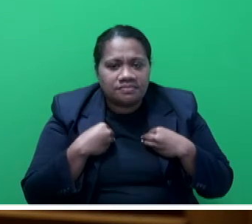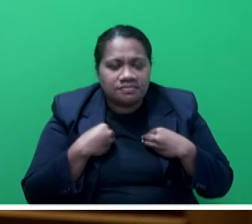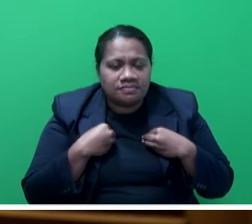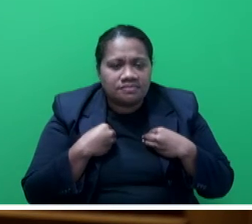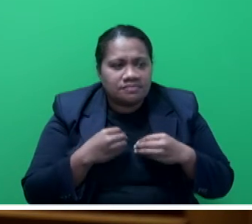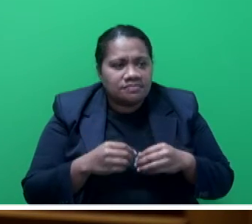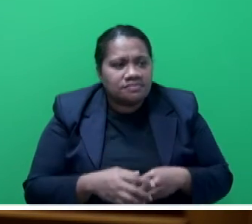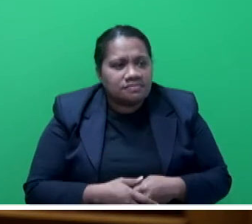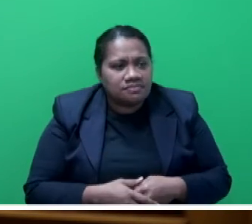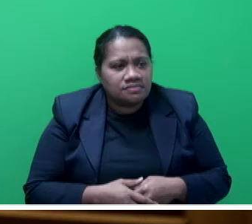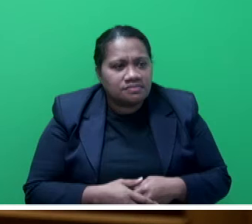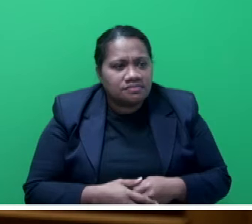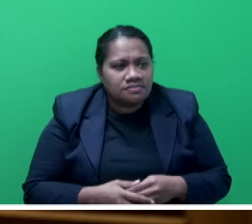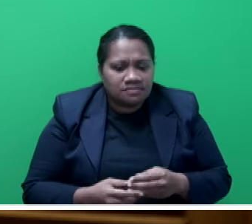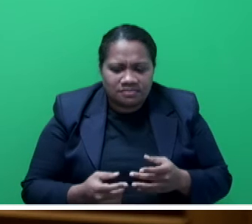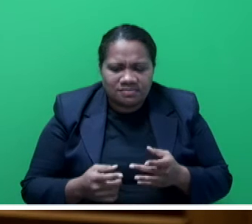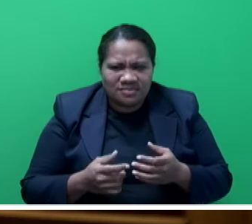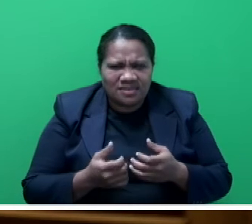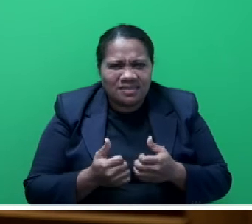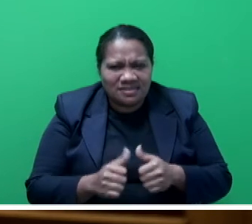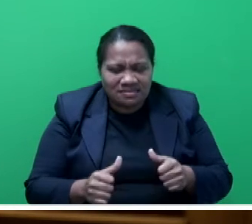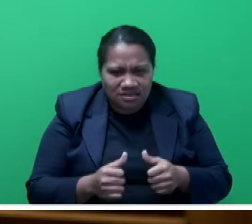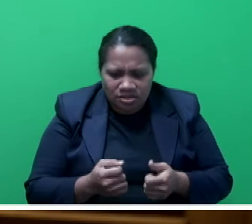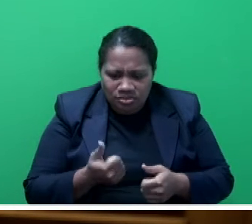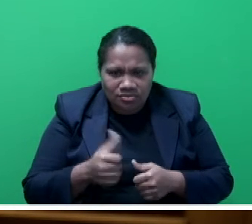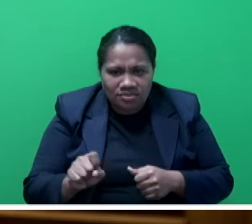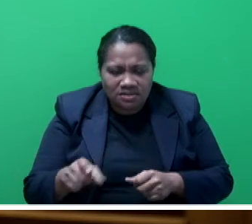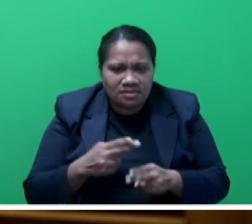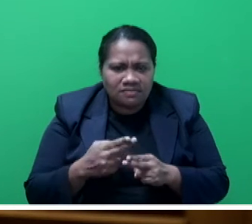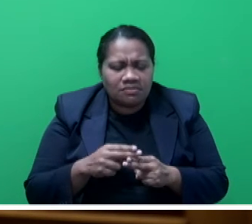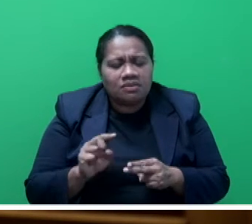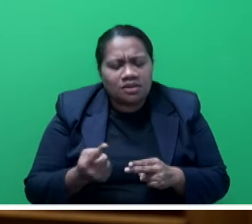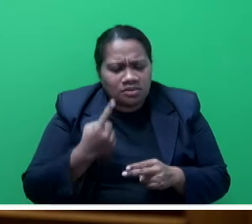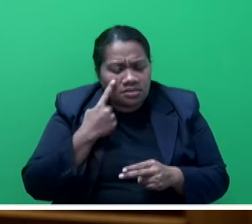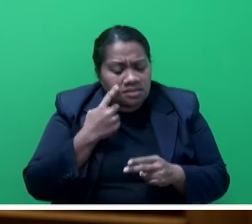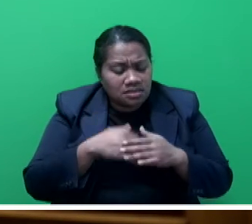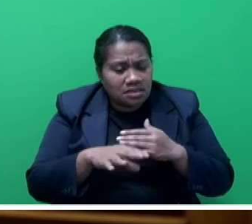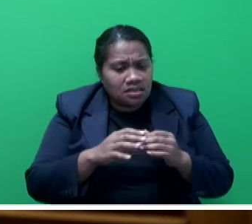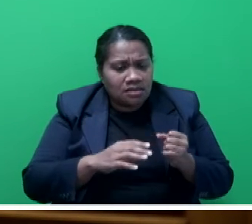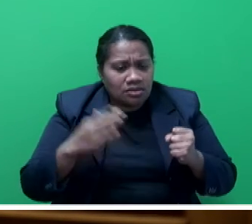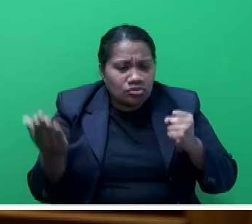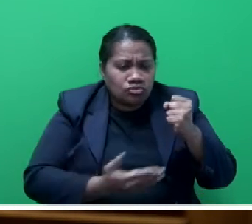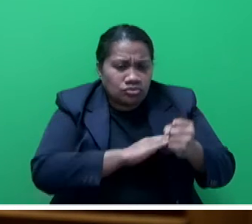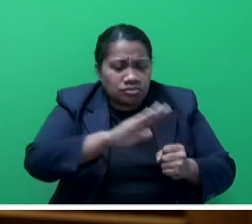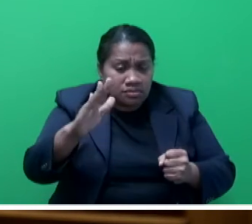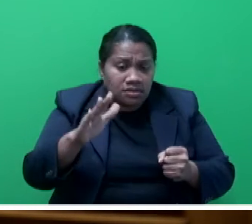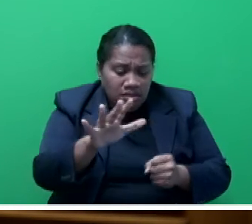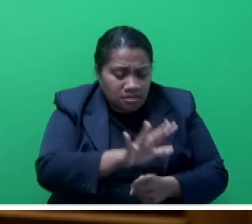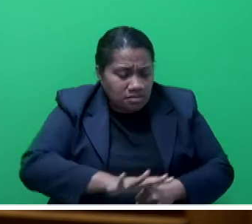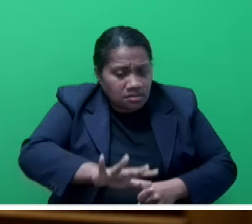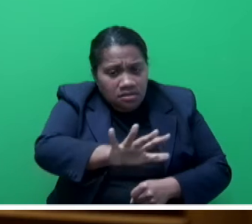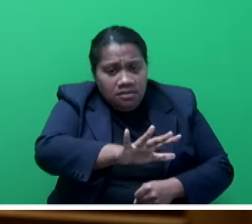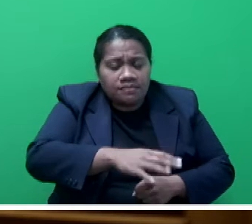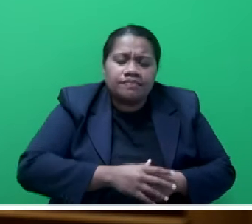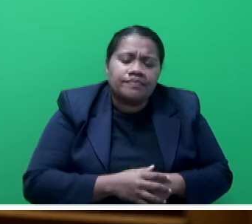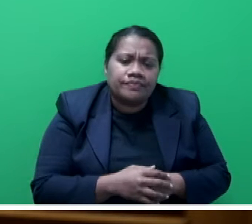harvesters on a 1/3, 2/3 basis. Additionally, sir, you'll notice in the sugarcane belt areas, if you've ventured